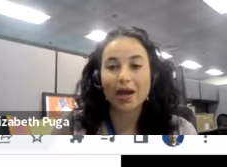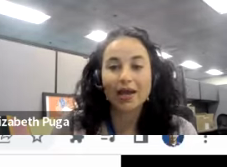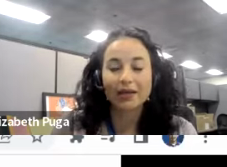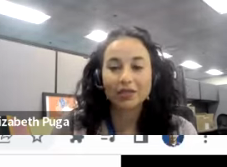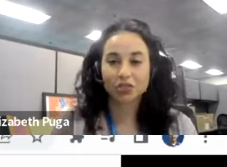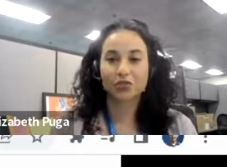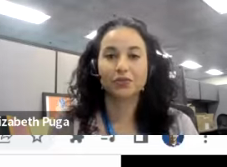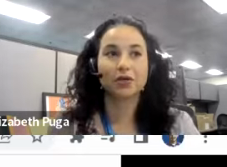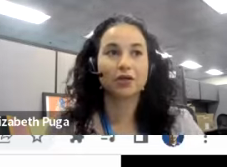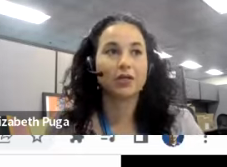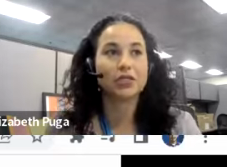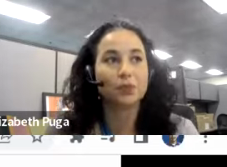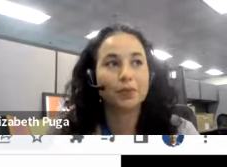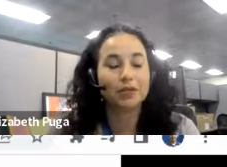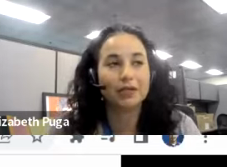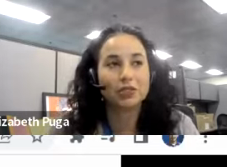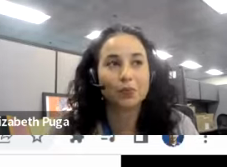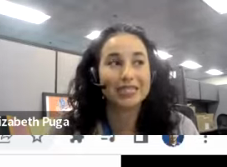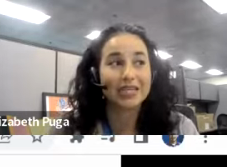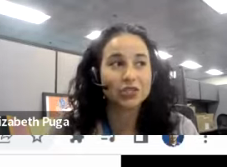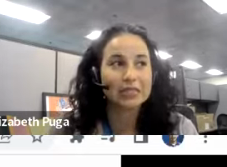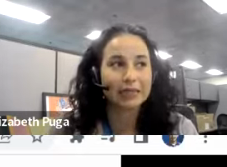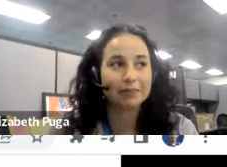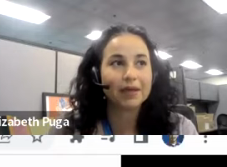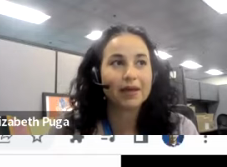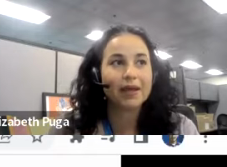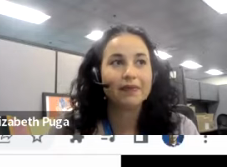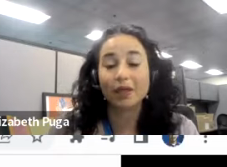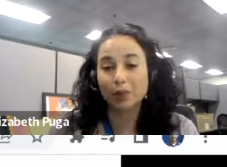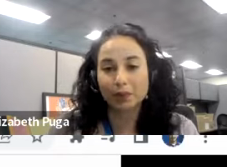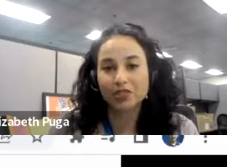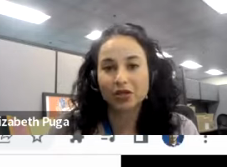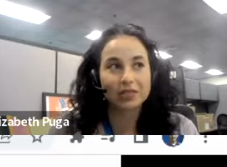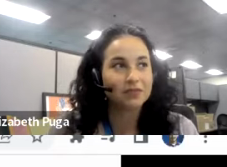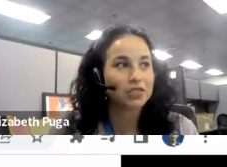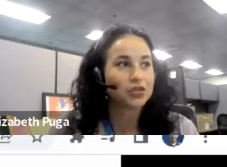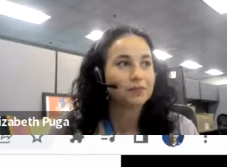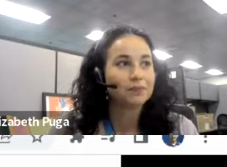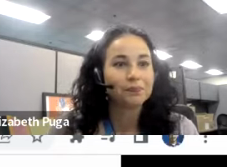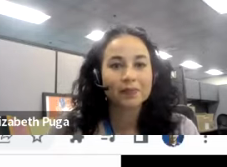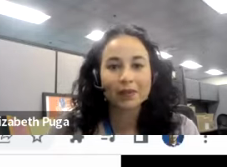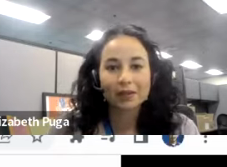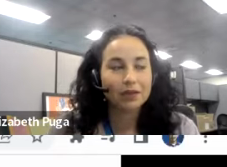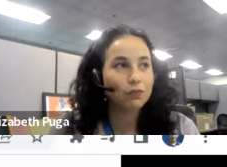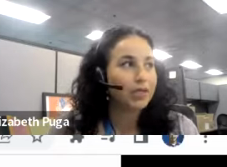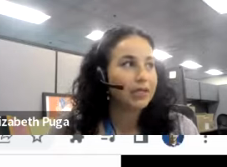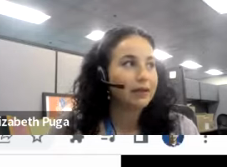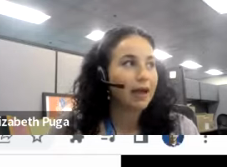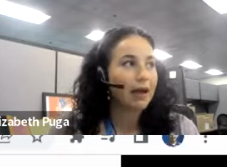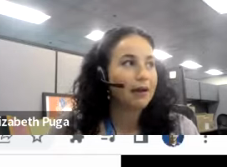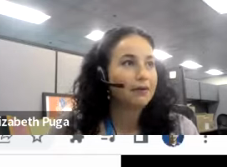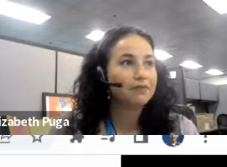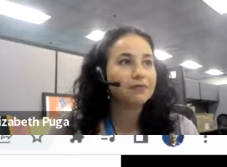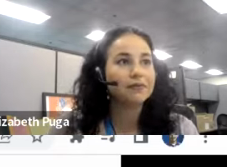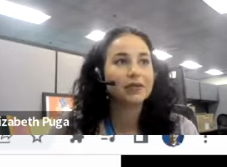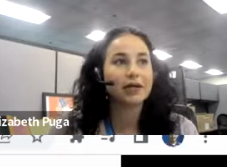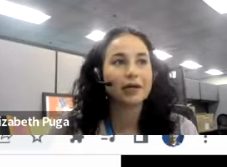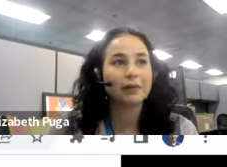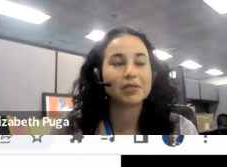will go ahead and introduce our interpretation team, and then we will start this feature. If we can